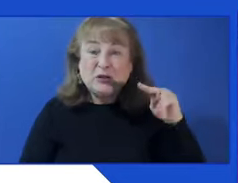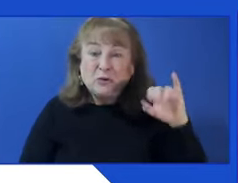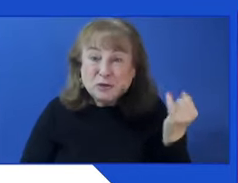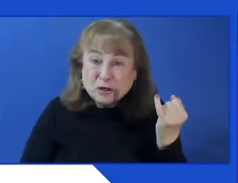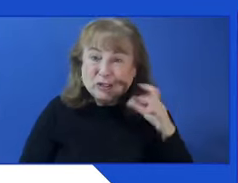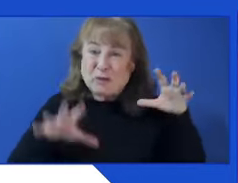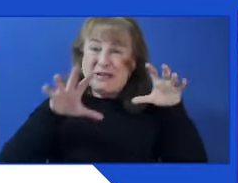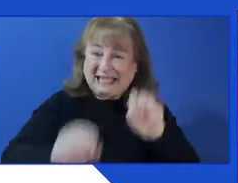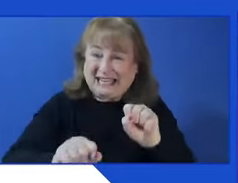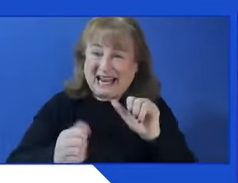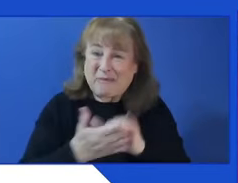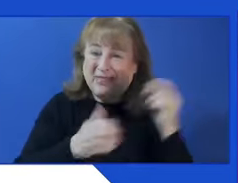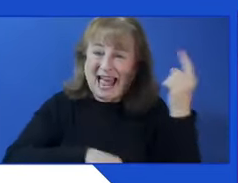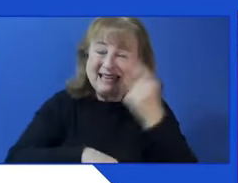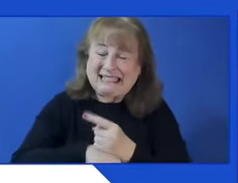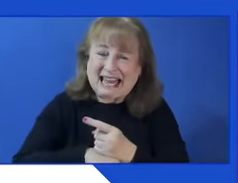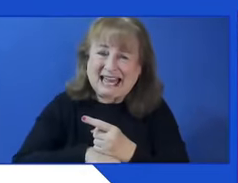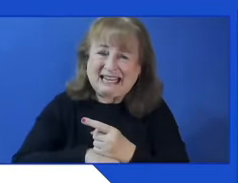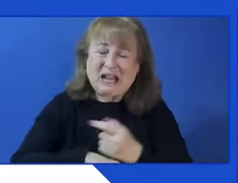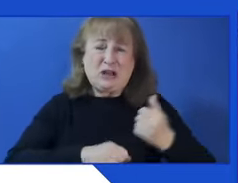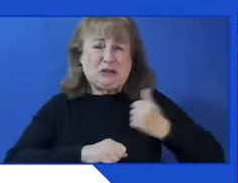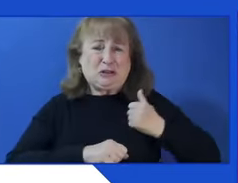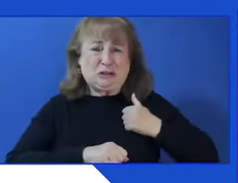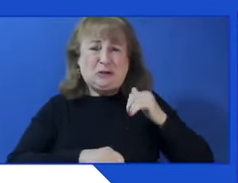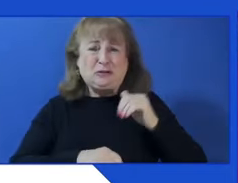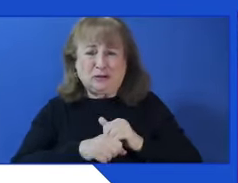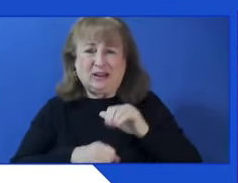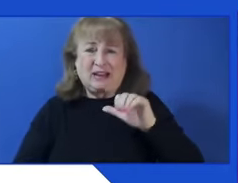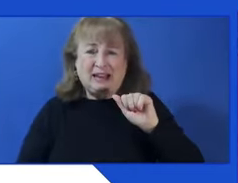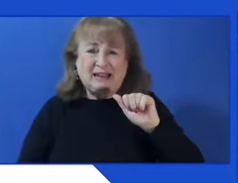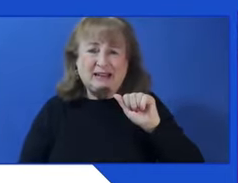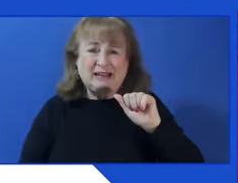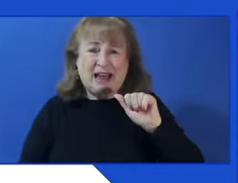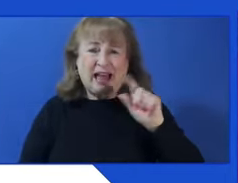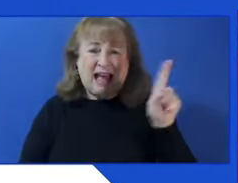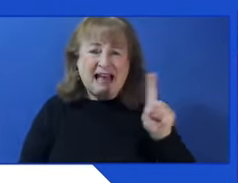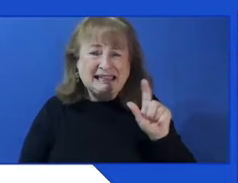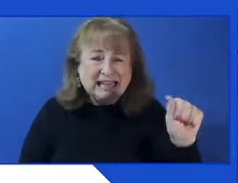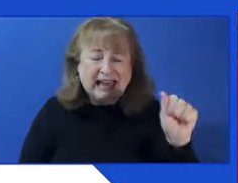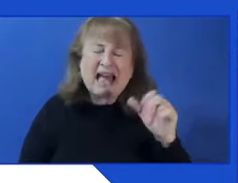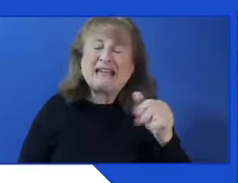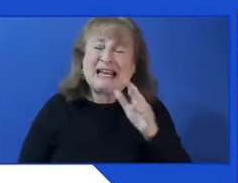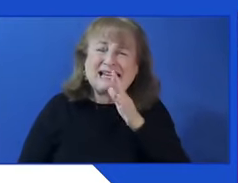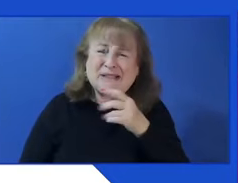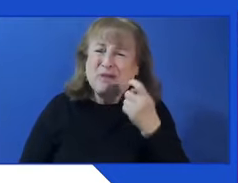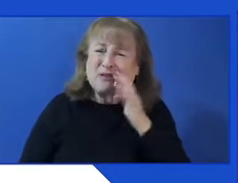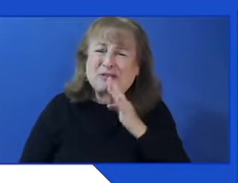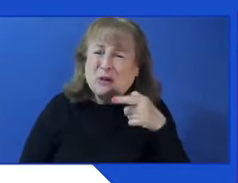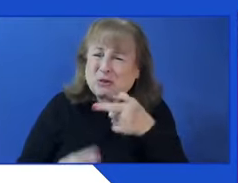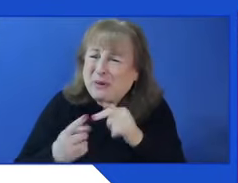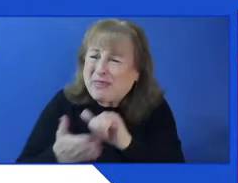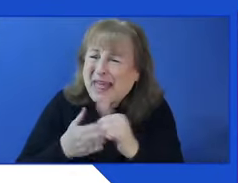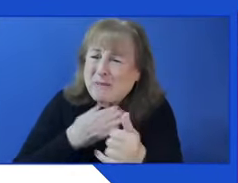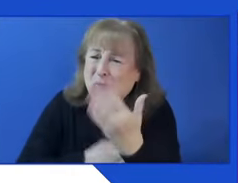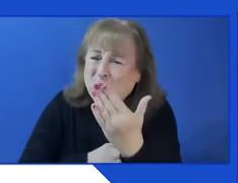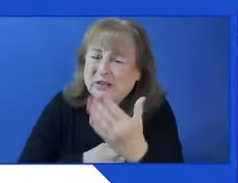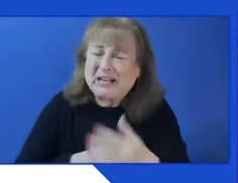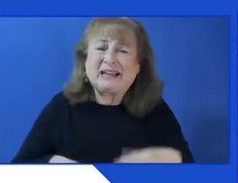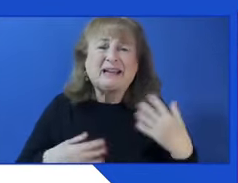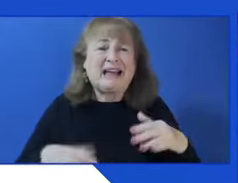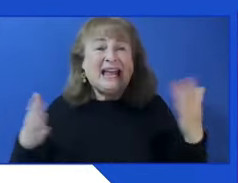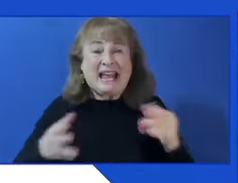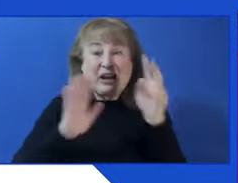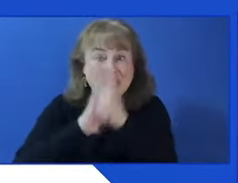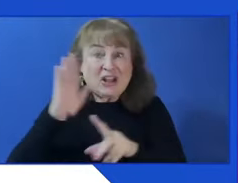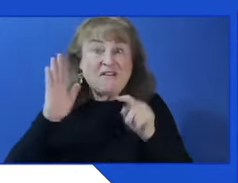day. He was a soldier in Otef Aza, and his mother had spoken to him just that morning. Here is a